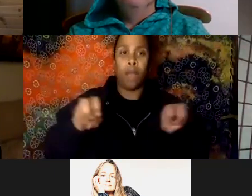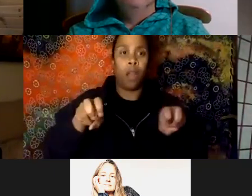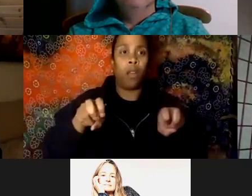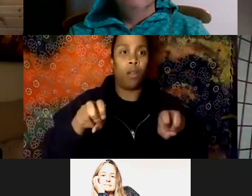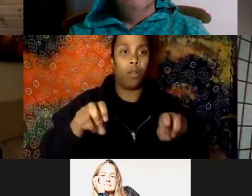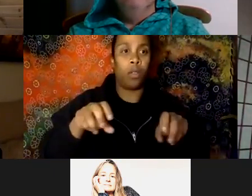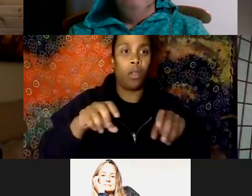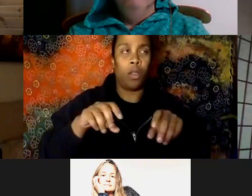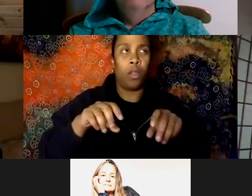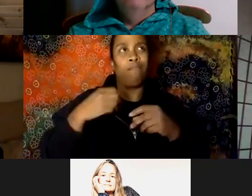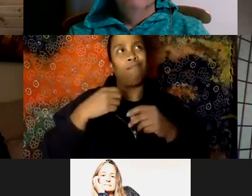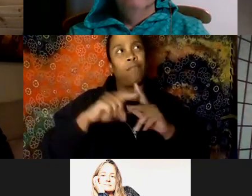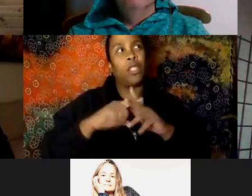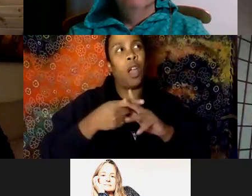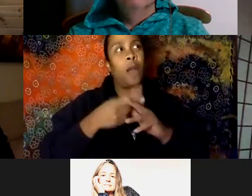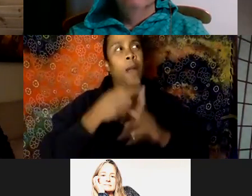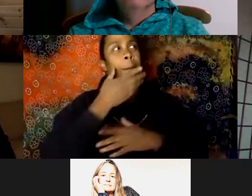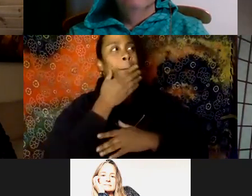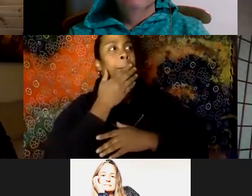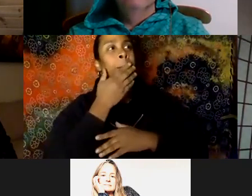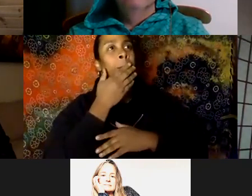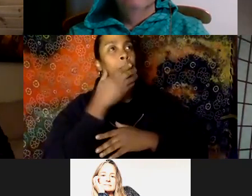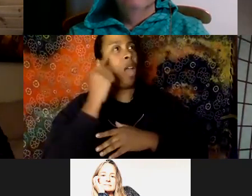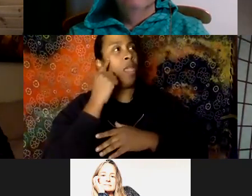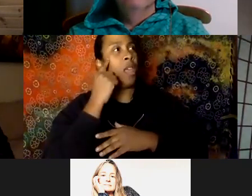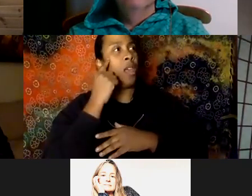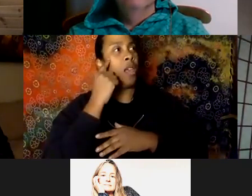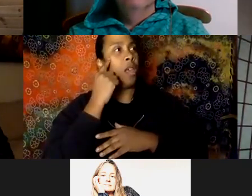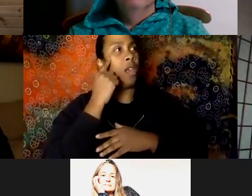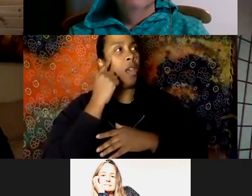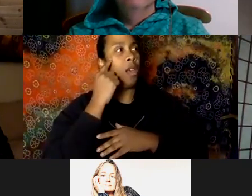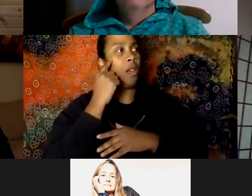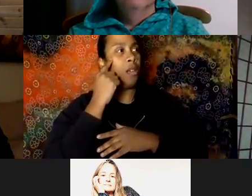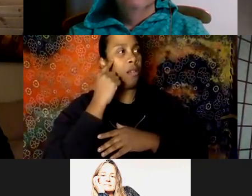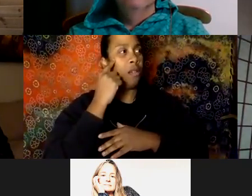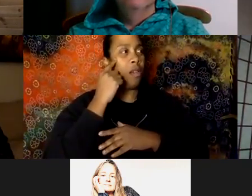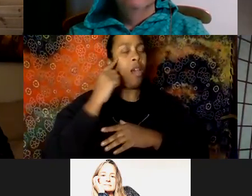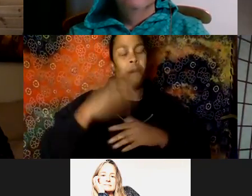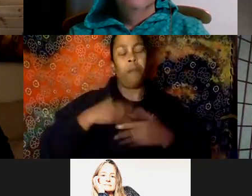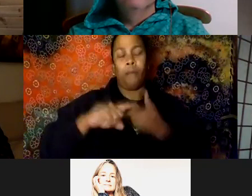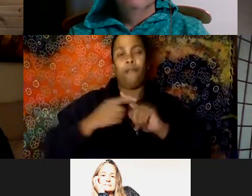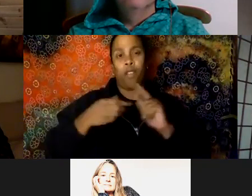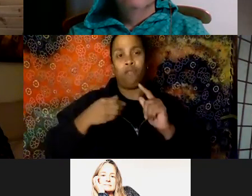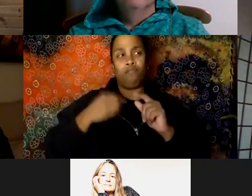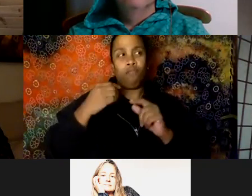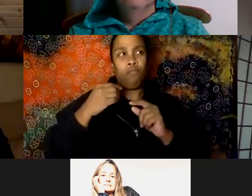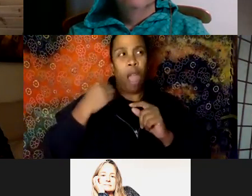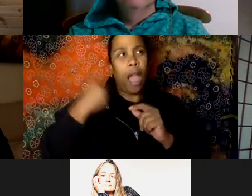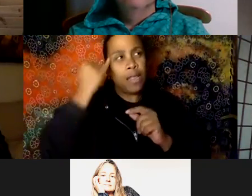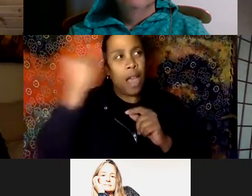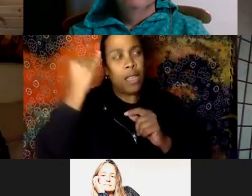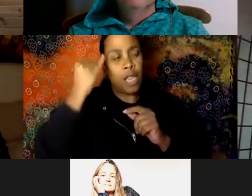when, it was, I would say originally Julie Fast is the one that had the idea for having a group of us share our work together. She's